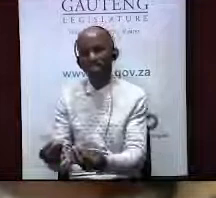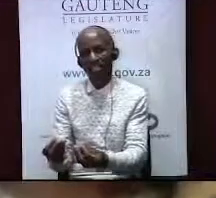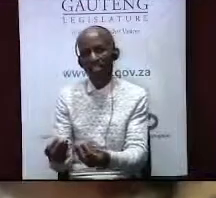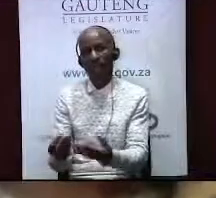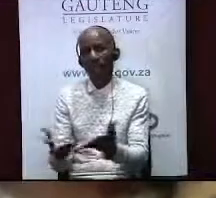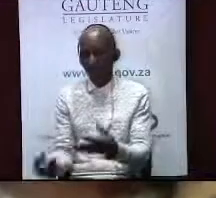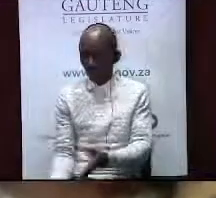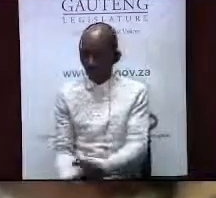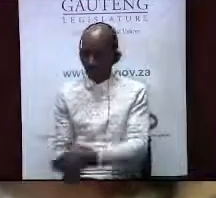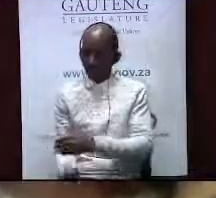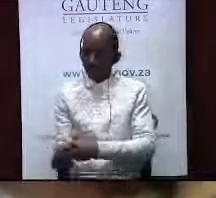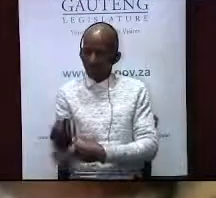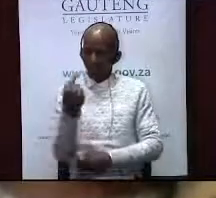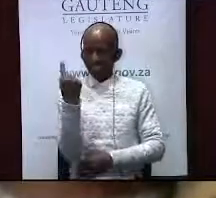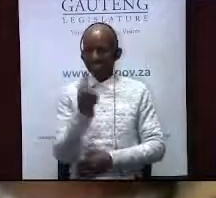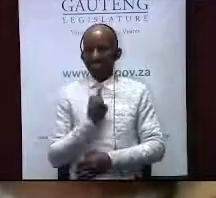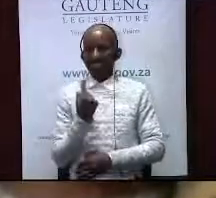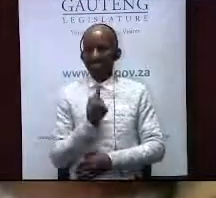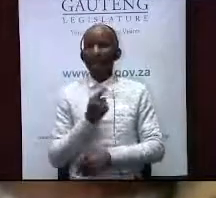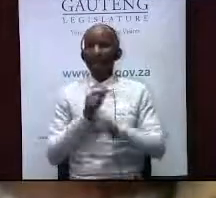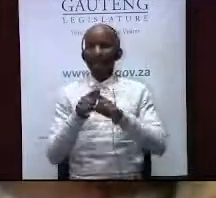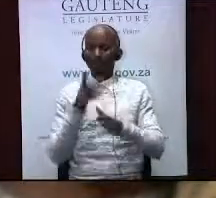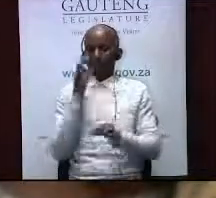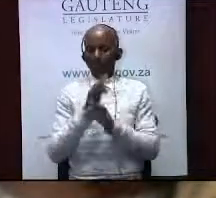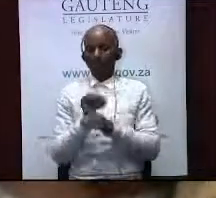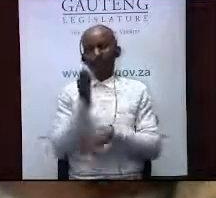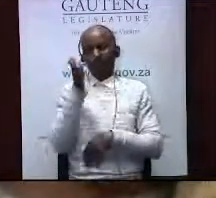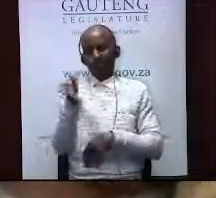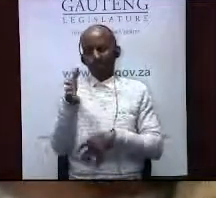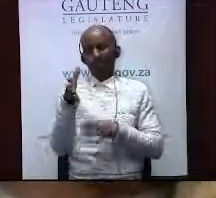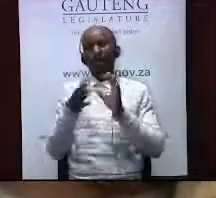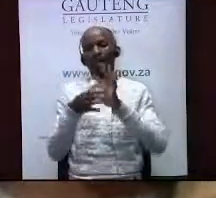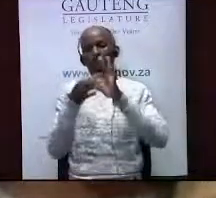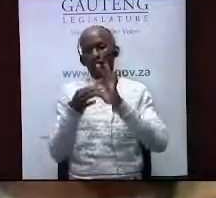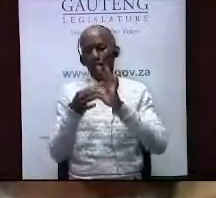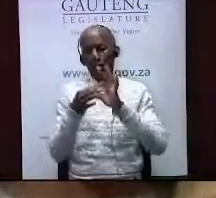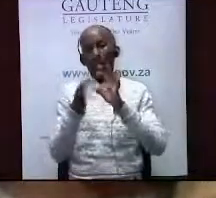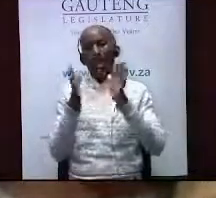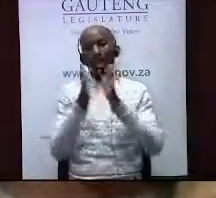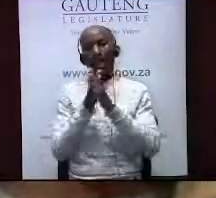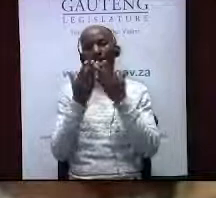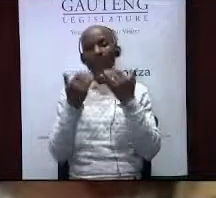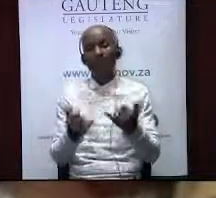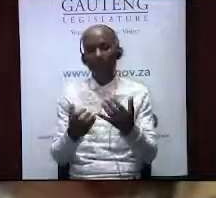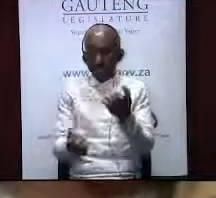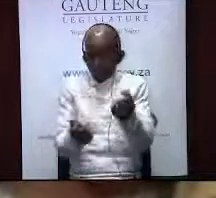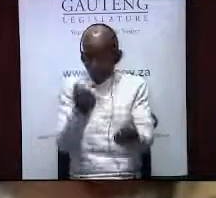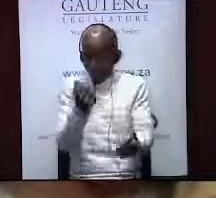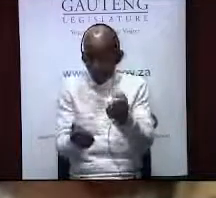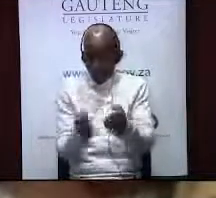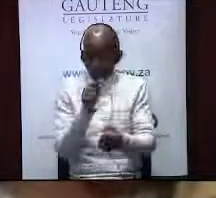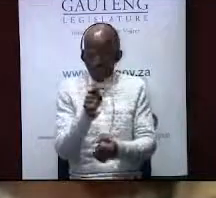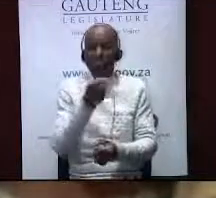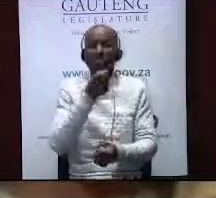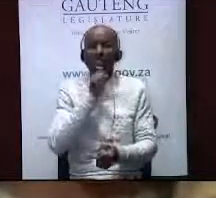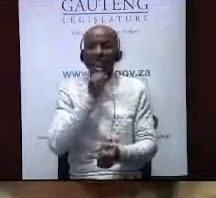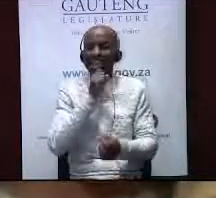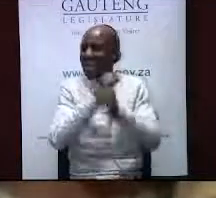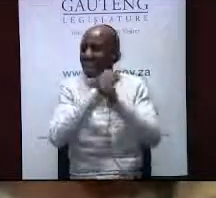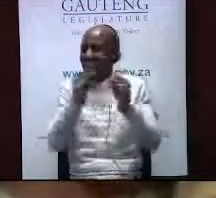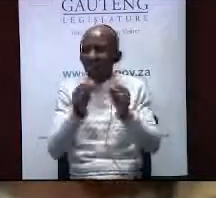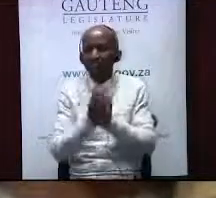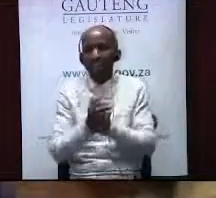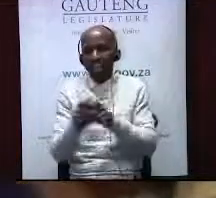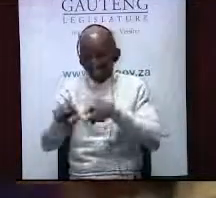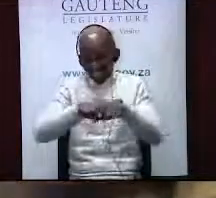leng ke ba godisa single-handedly, but ntate a le teng mo ntlong. And then go court, that was used. Aka testiwa